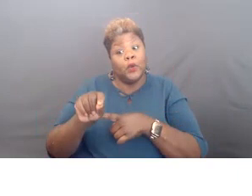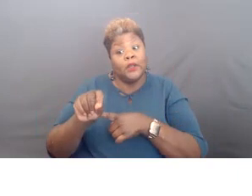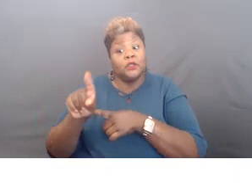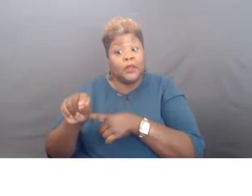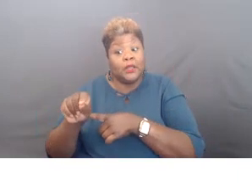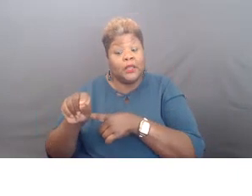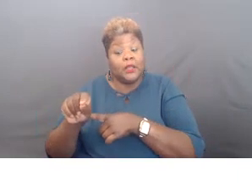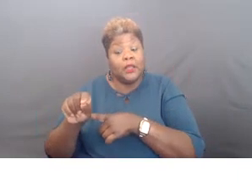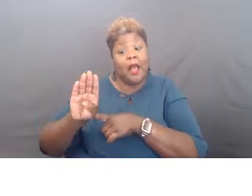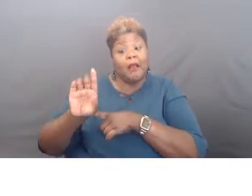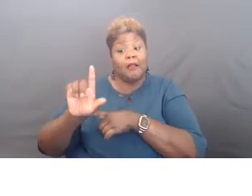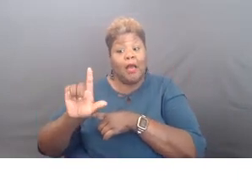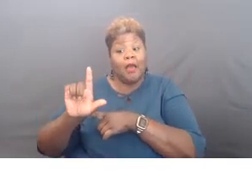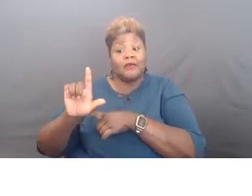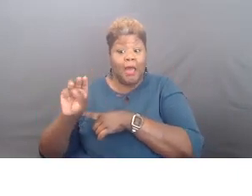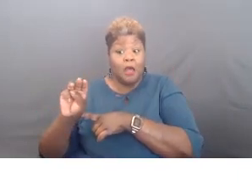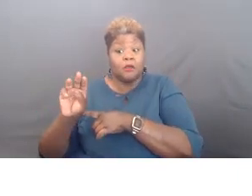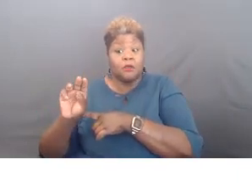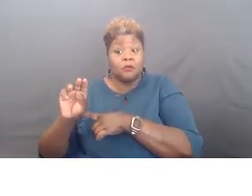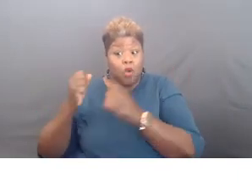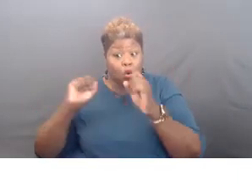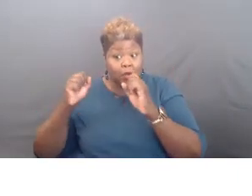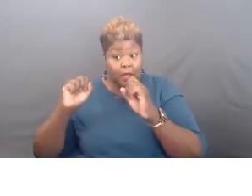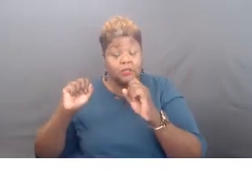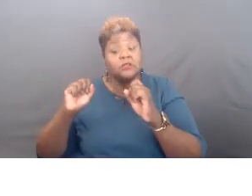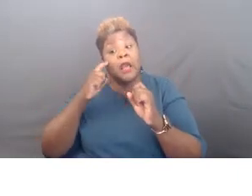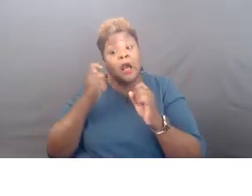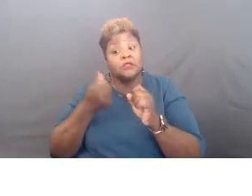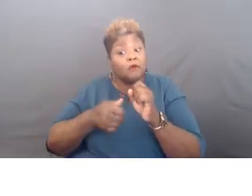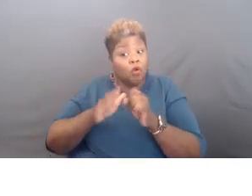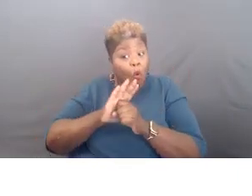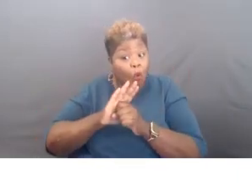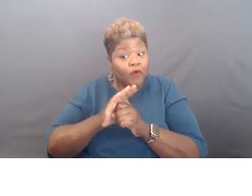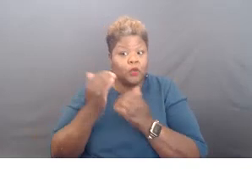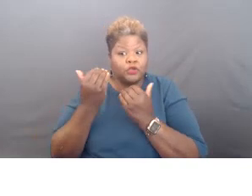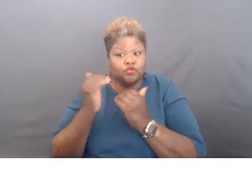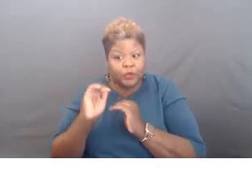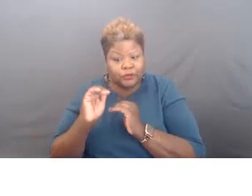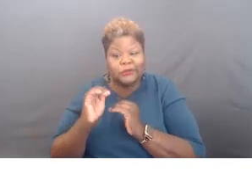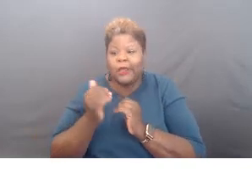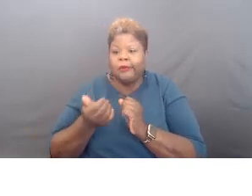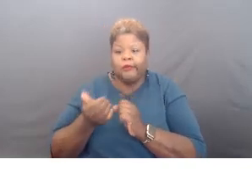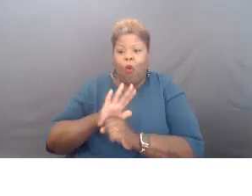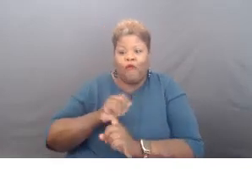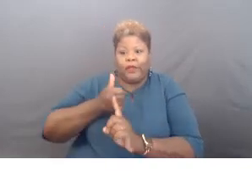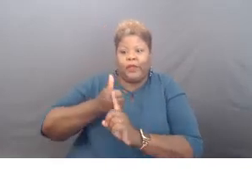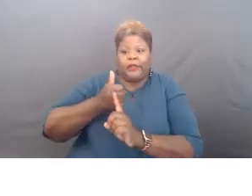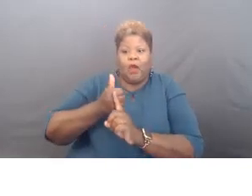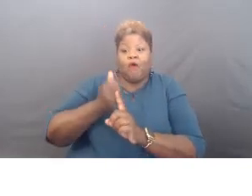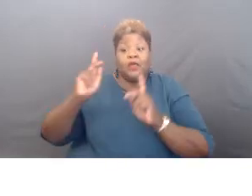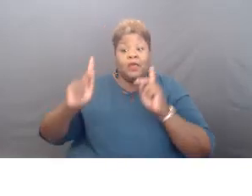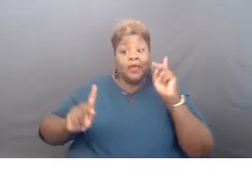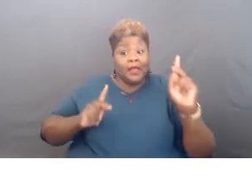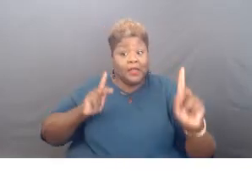Black Lives Matters protests because of COVID restrictions and because of COVID generally,